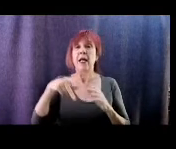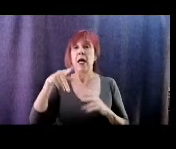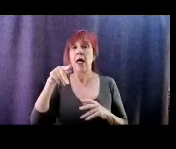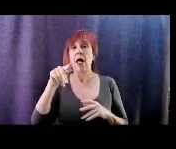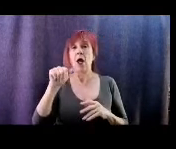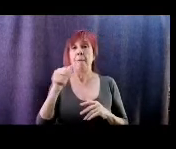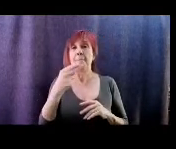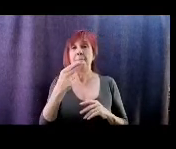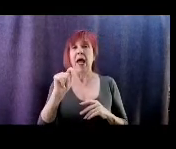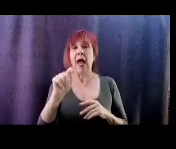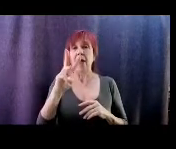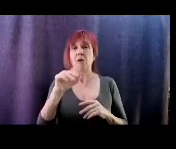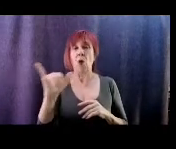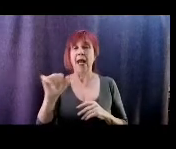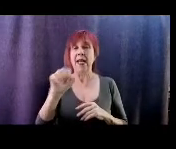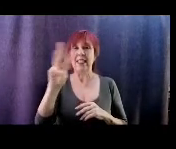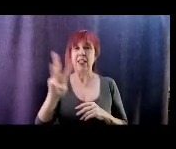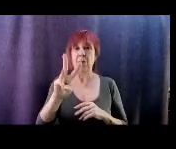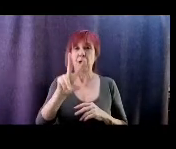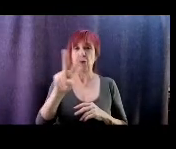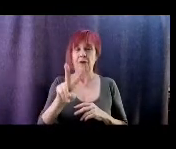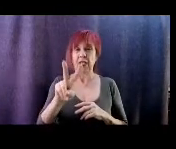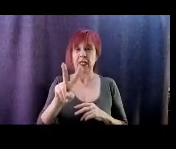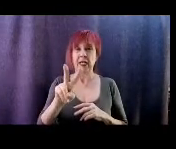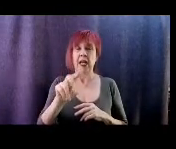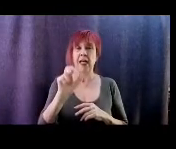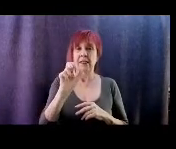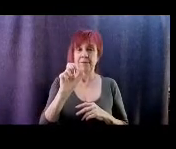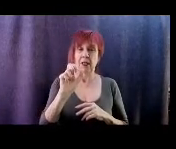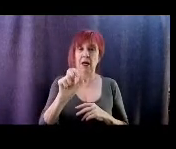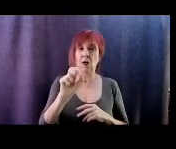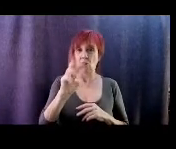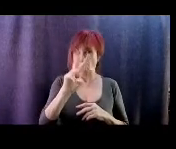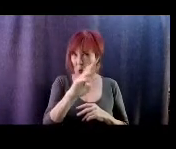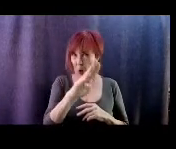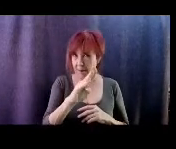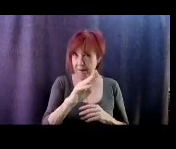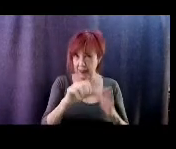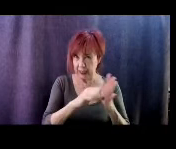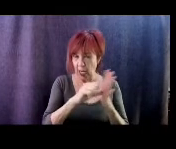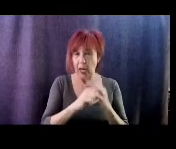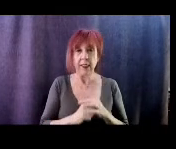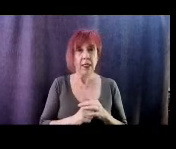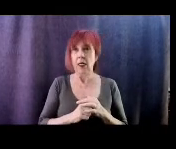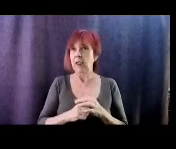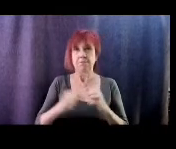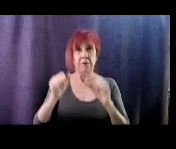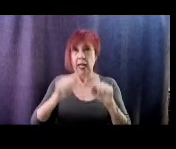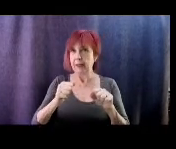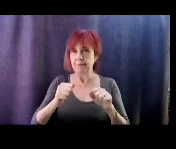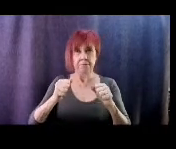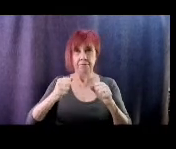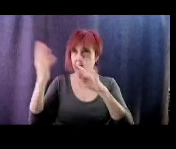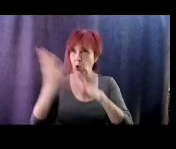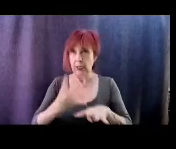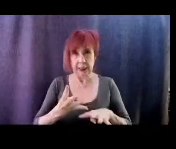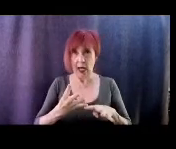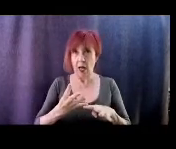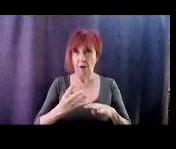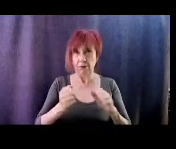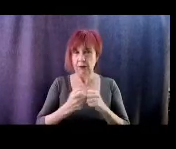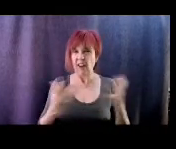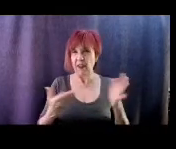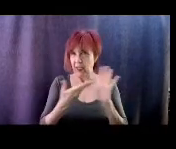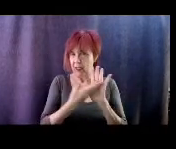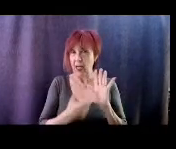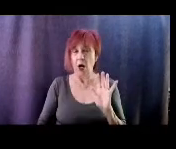pathwayswv.org website under media and printed materials. You can access the whole thing. What I want to talk about, just your role